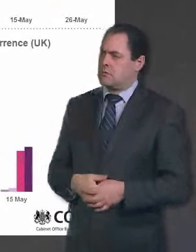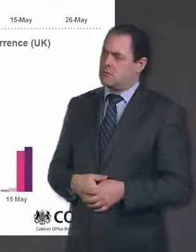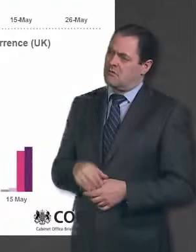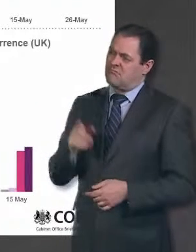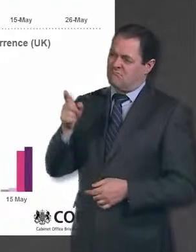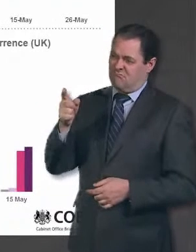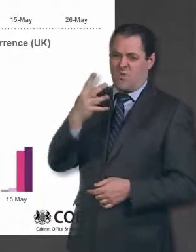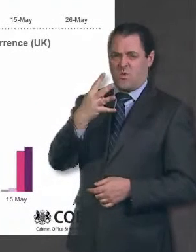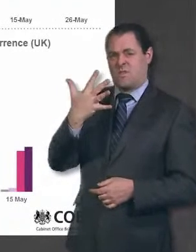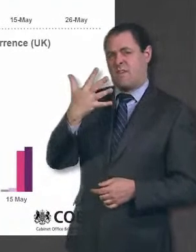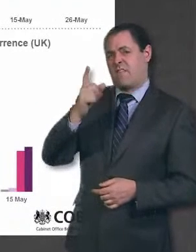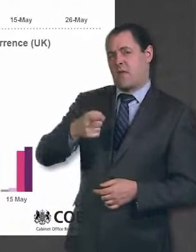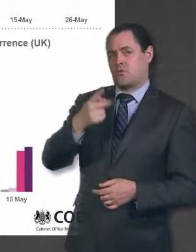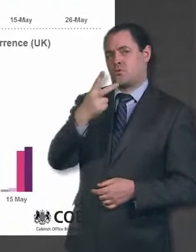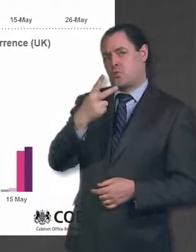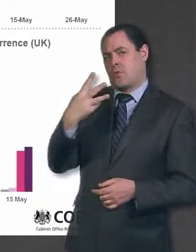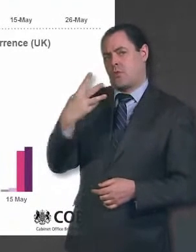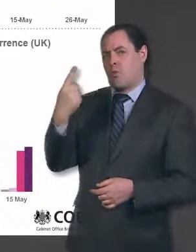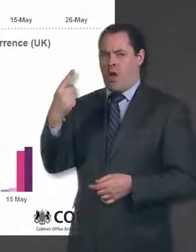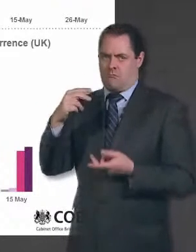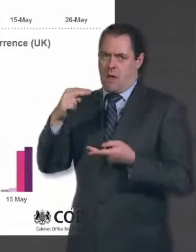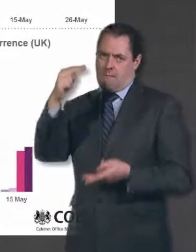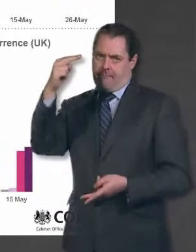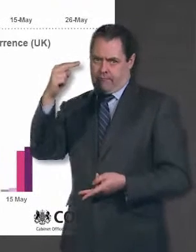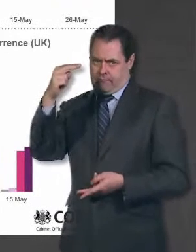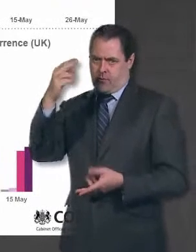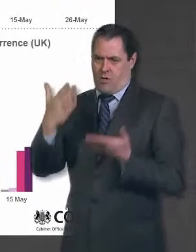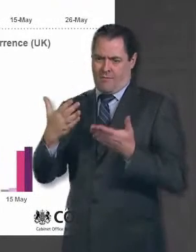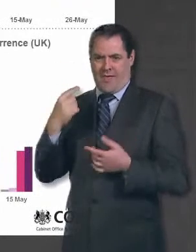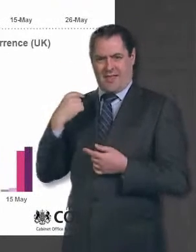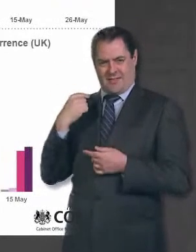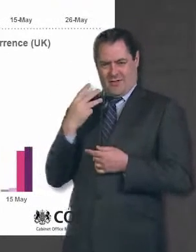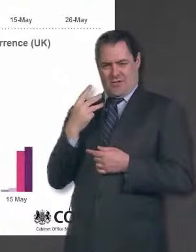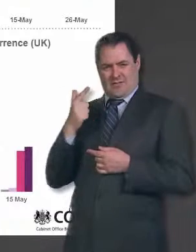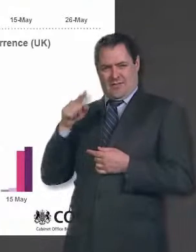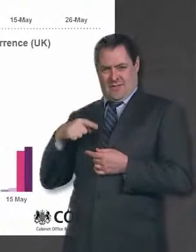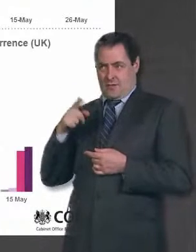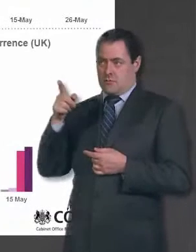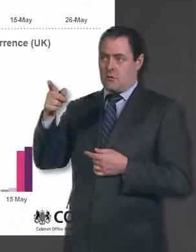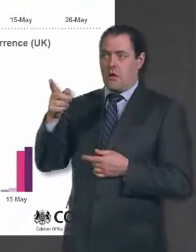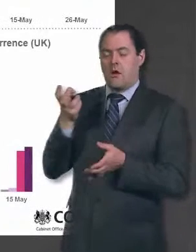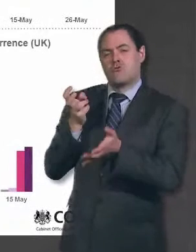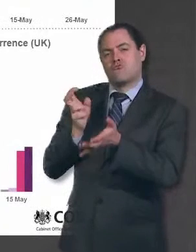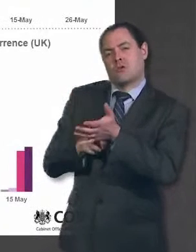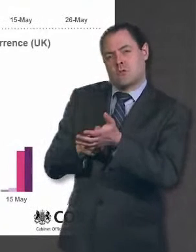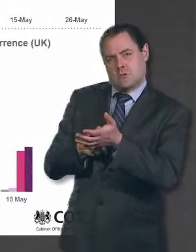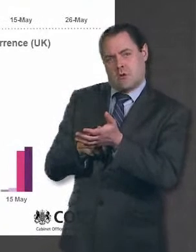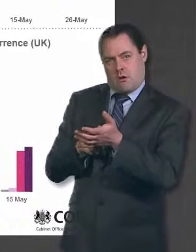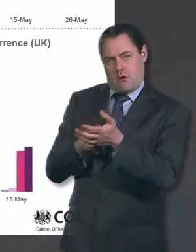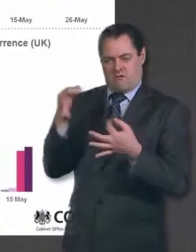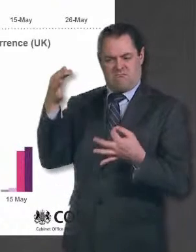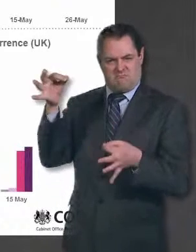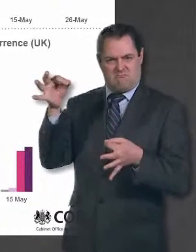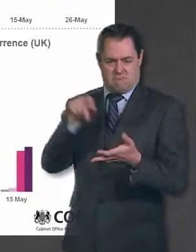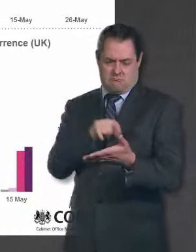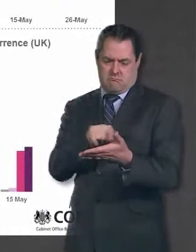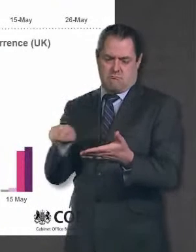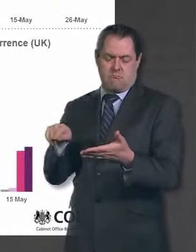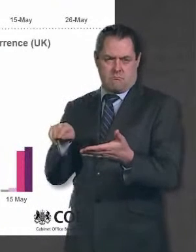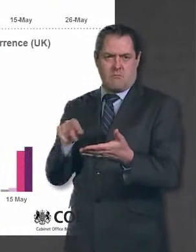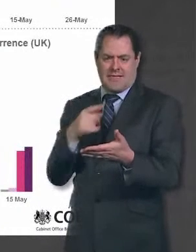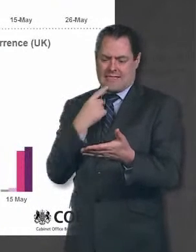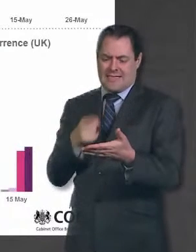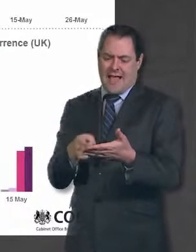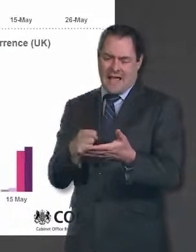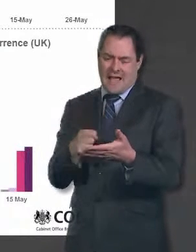45,231, which are deaths registered in the UK where COVID-19 was mentioned on the death certificate. So not all of these cases will have had a positive